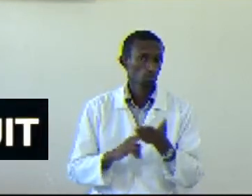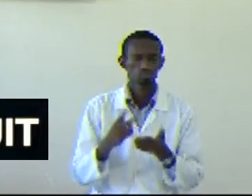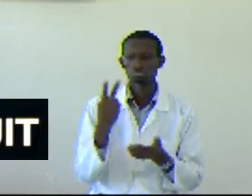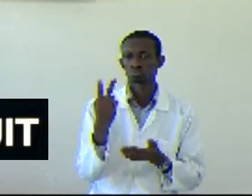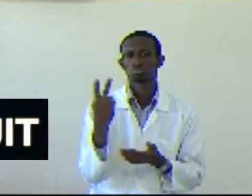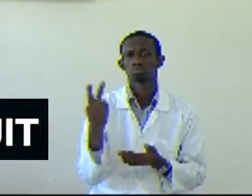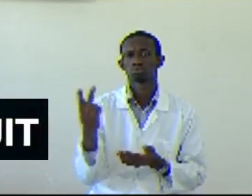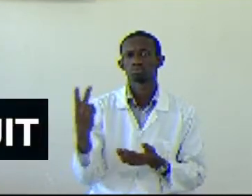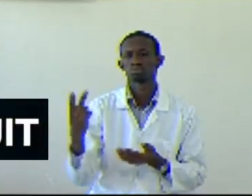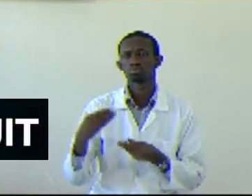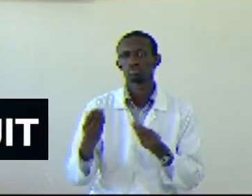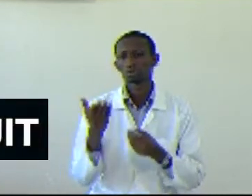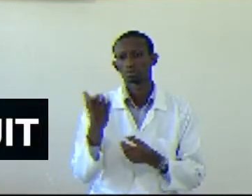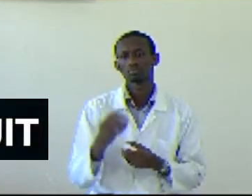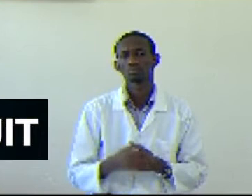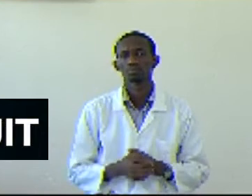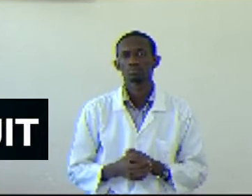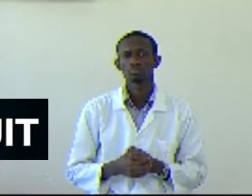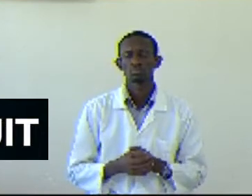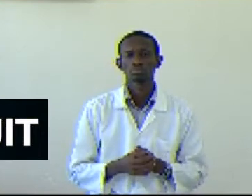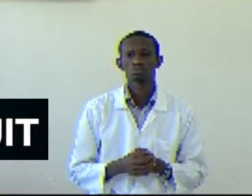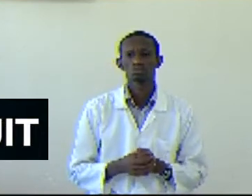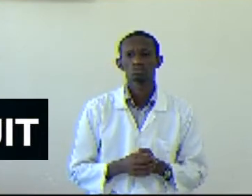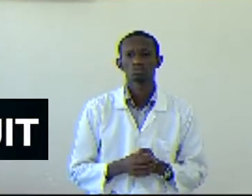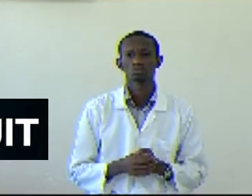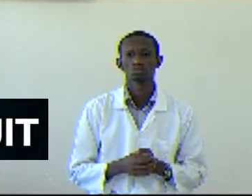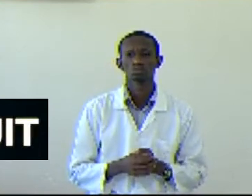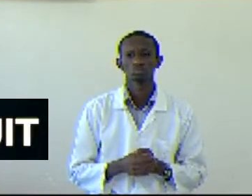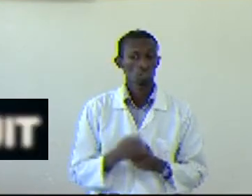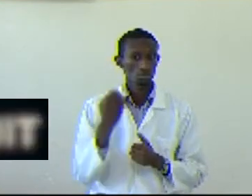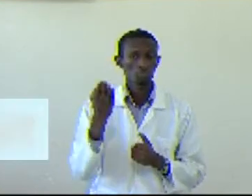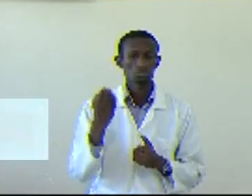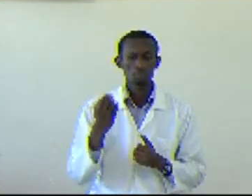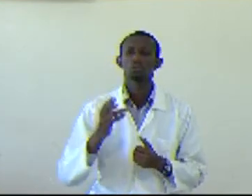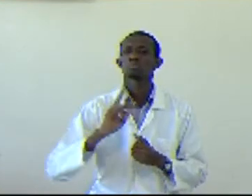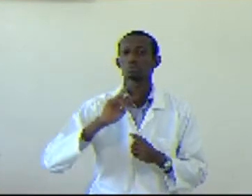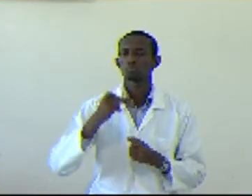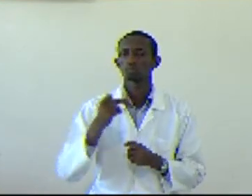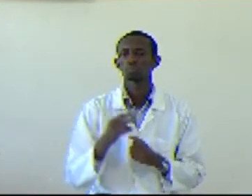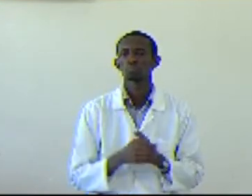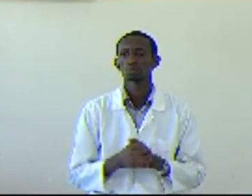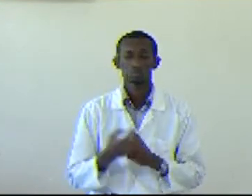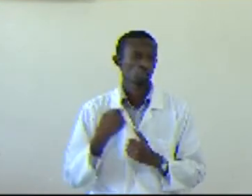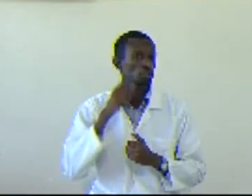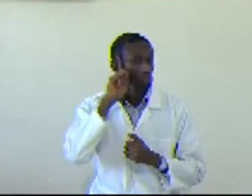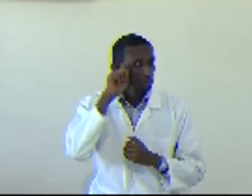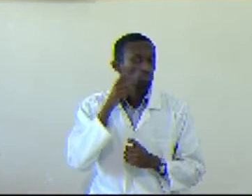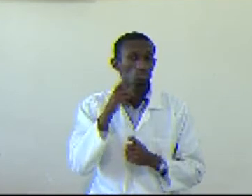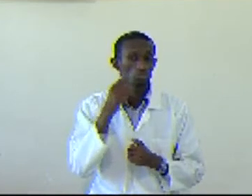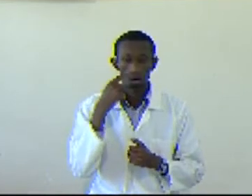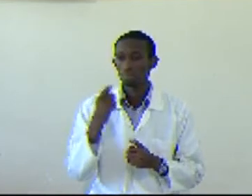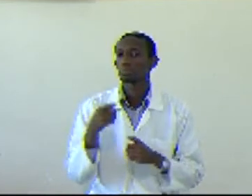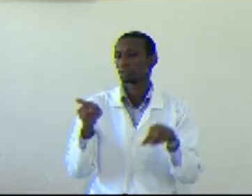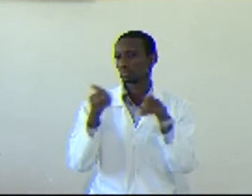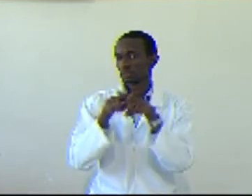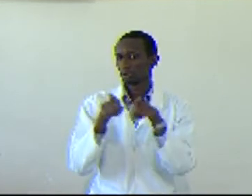places there. So this is going to be the answer. I hope that you've found the term. So it is there.